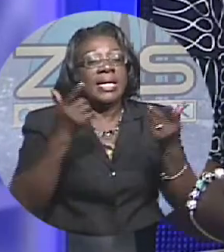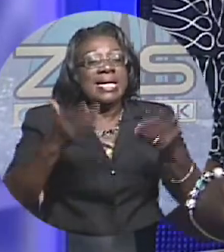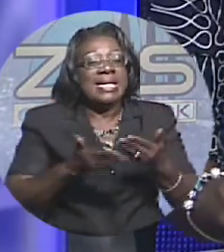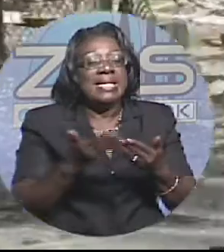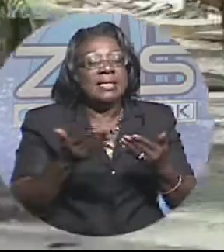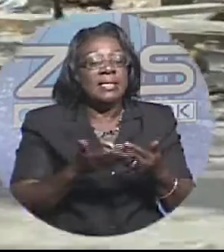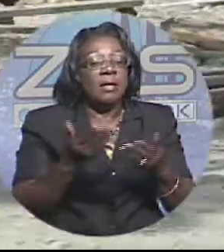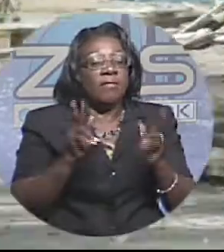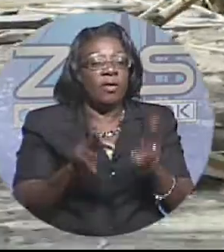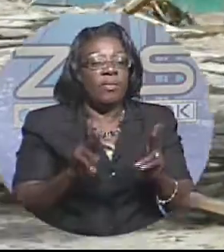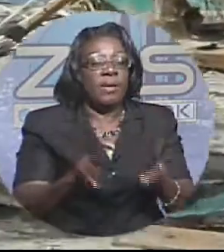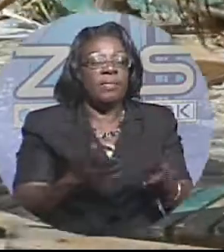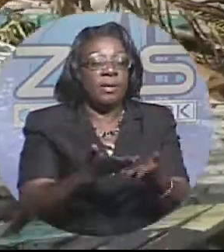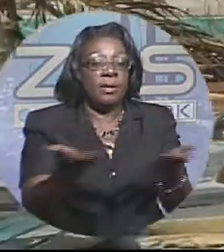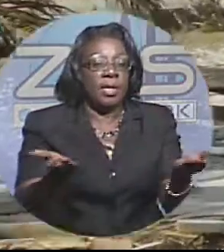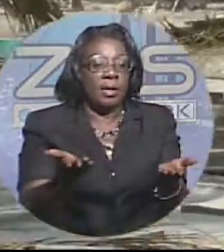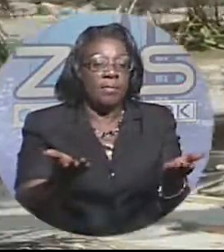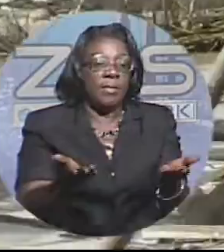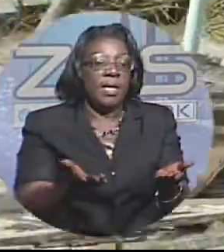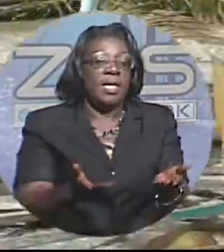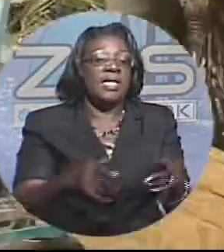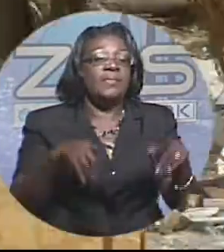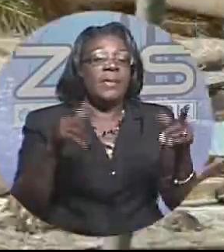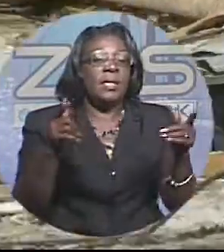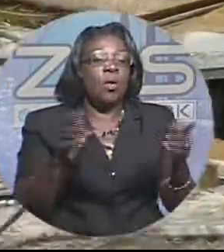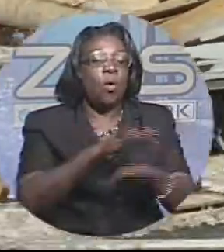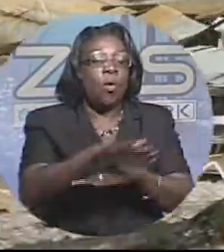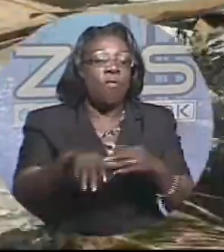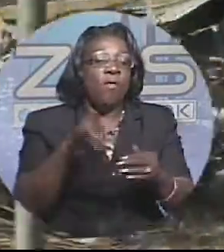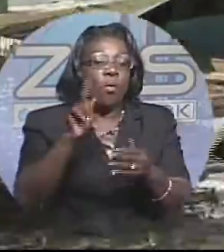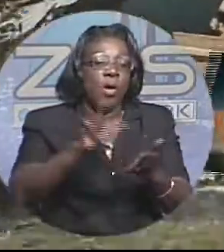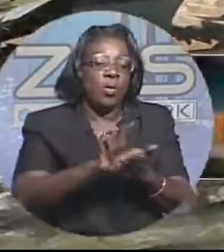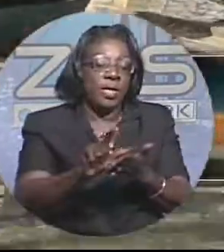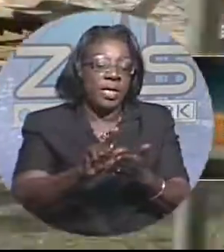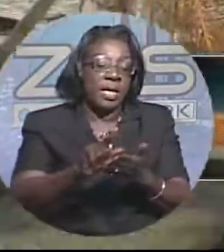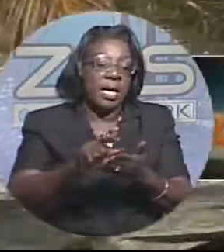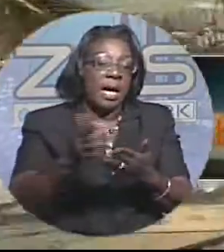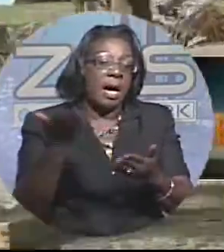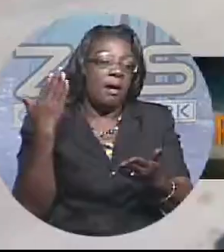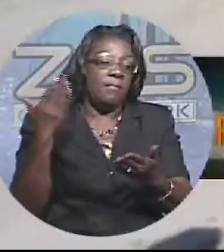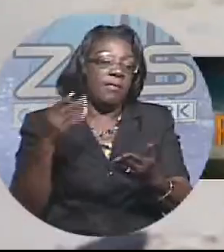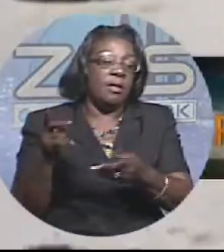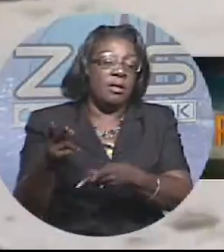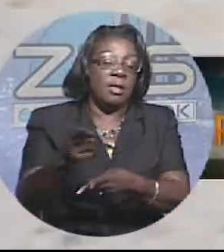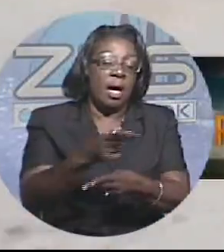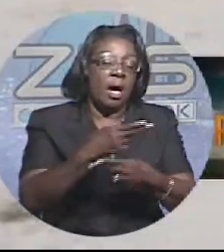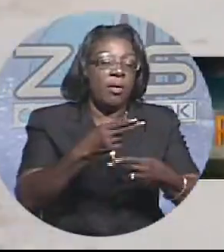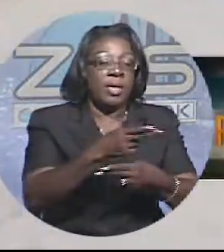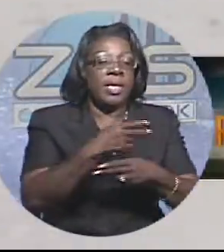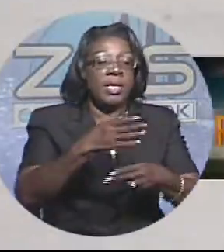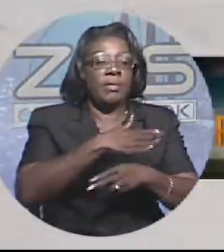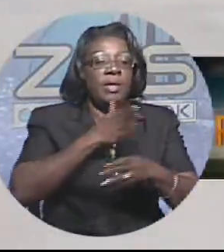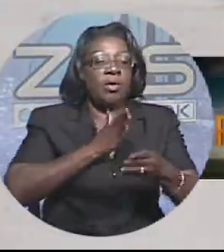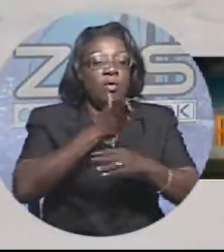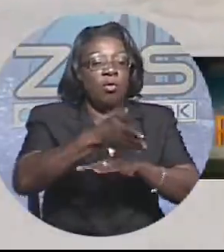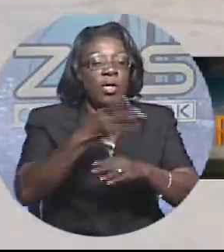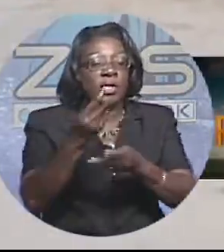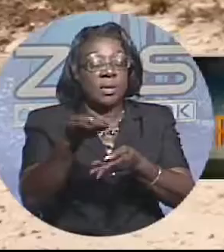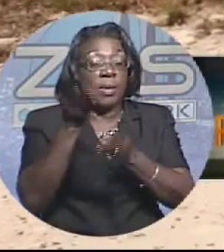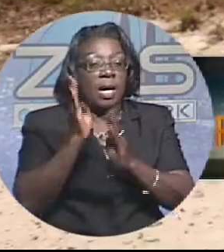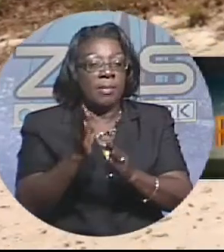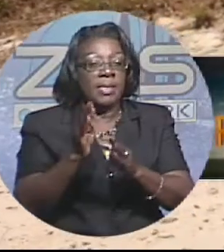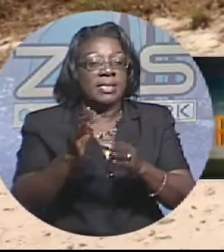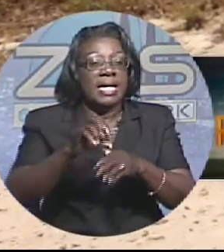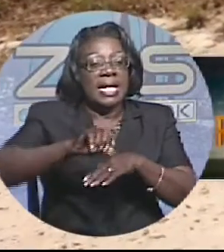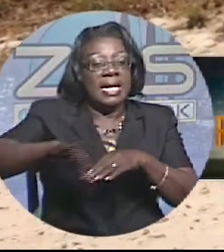reports. It's been a little over a week since Hurricane Joaquin swept through parts of the Bahamas, leaving behind extreme